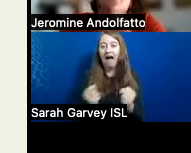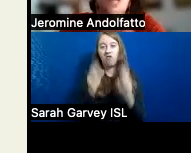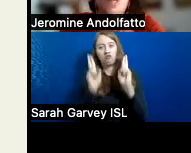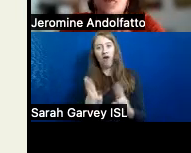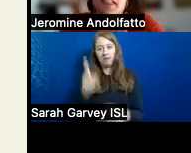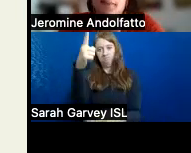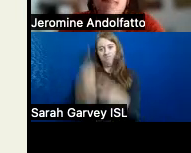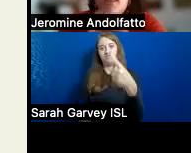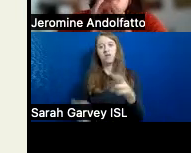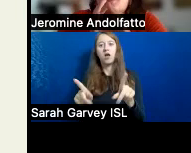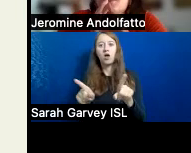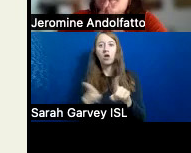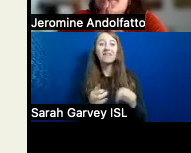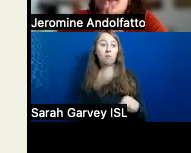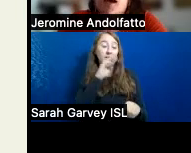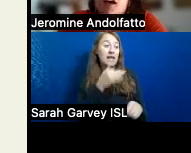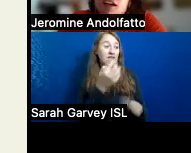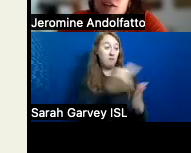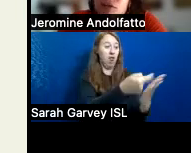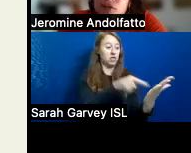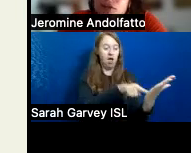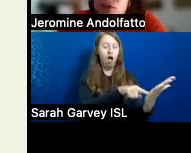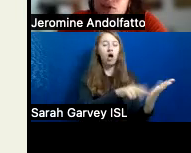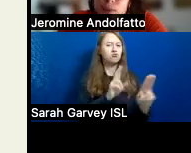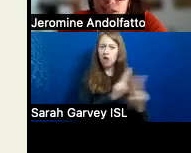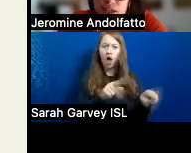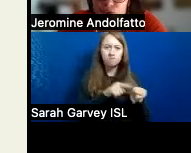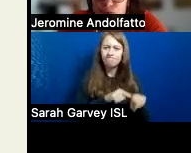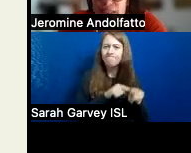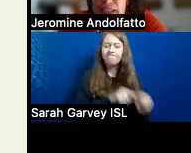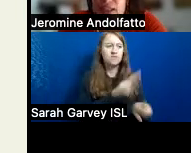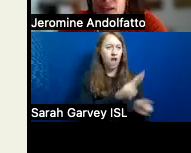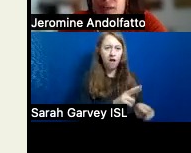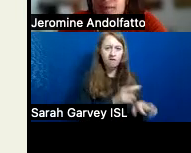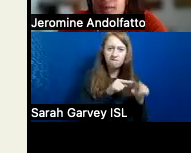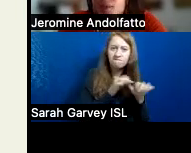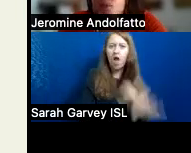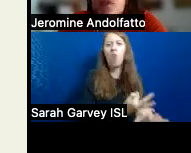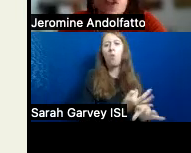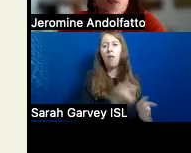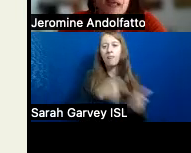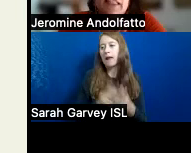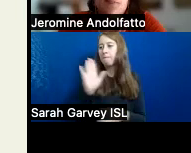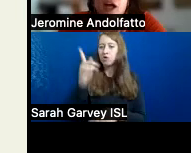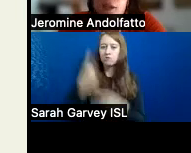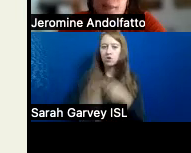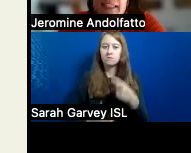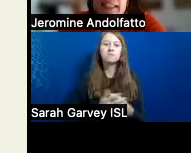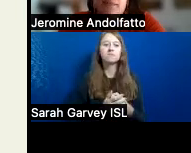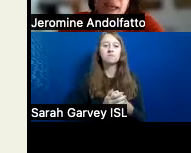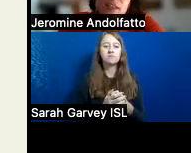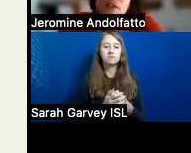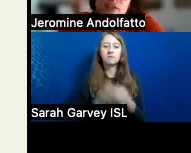implementation, obviously. There are a few European countries with gender balanced